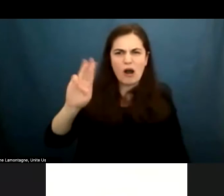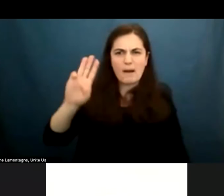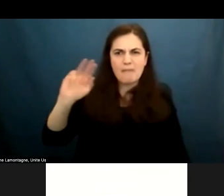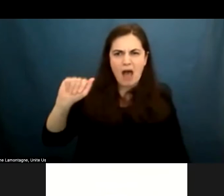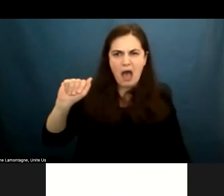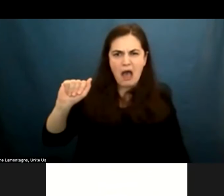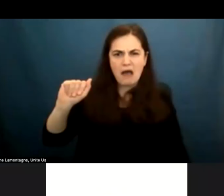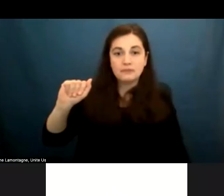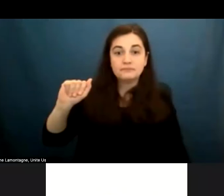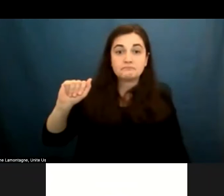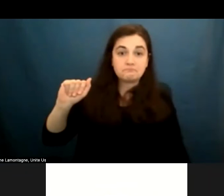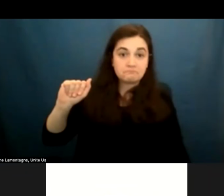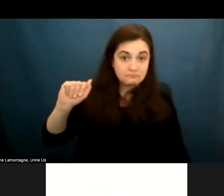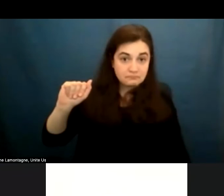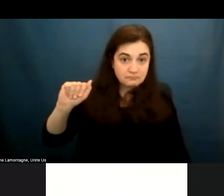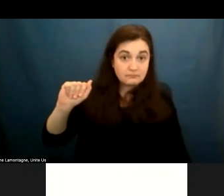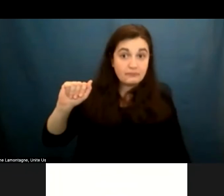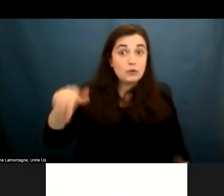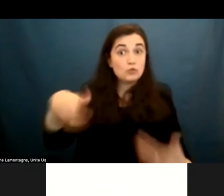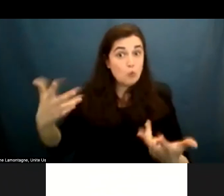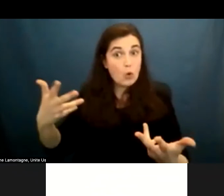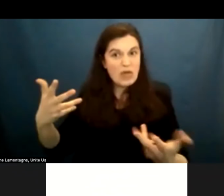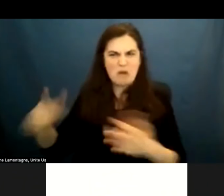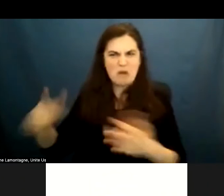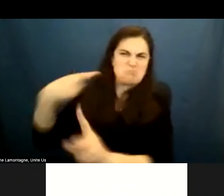Pharma early. And